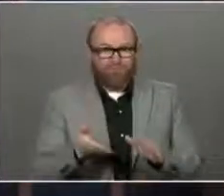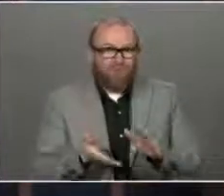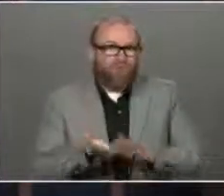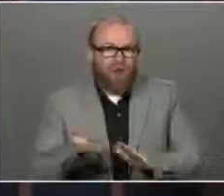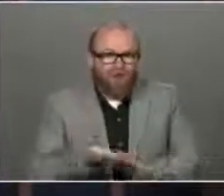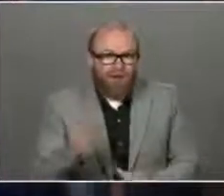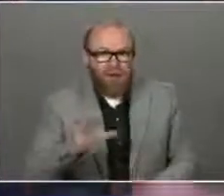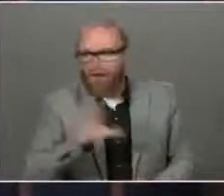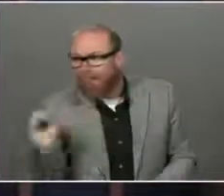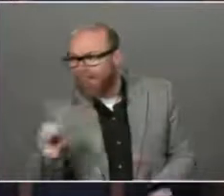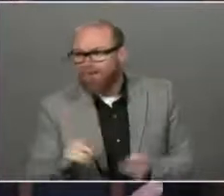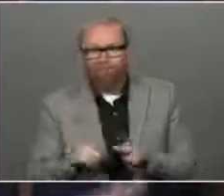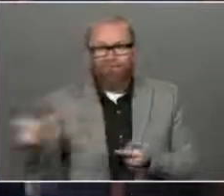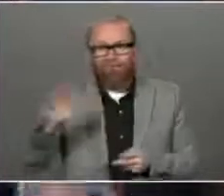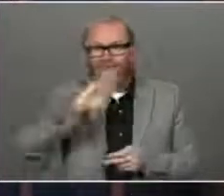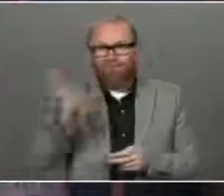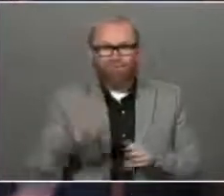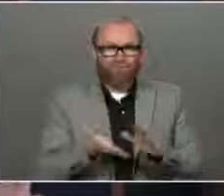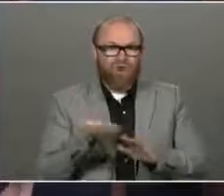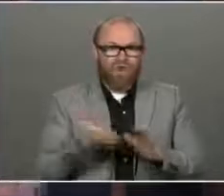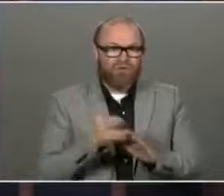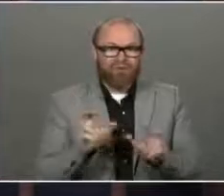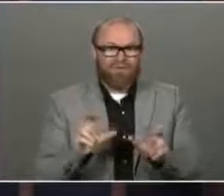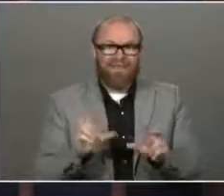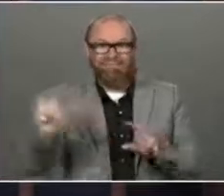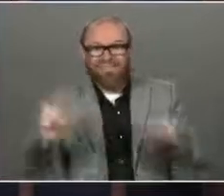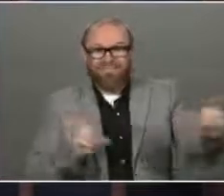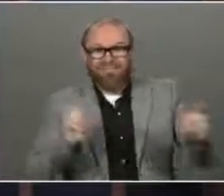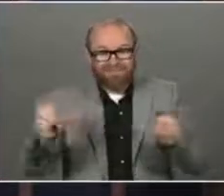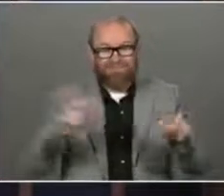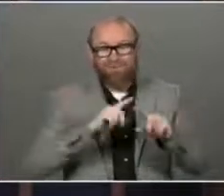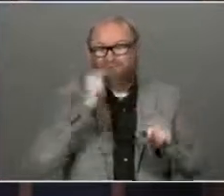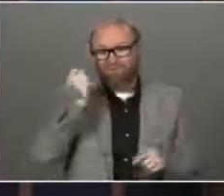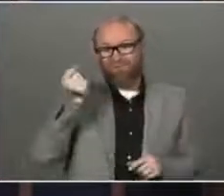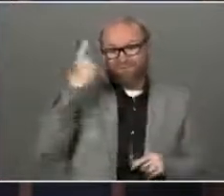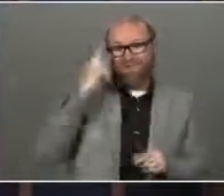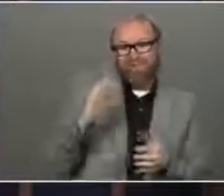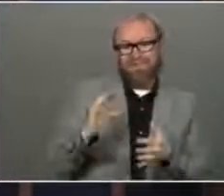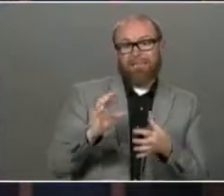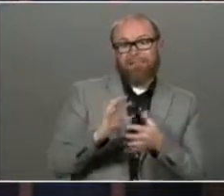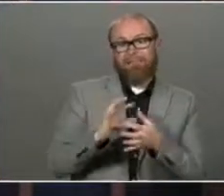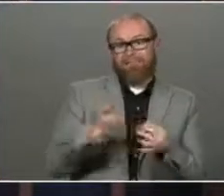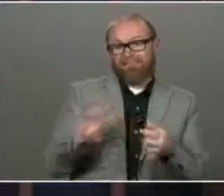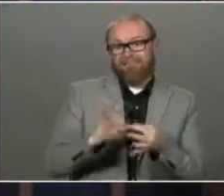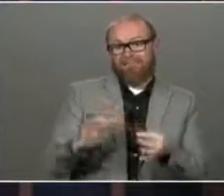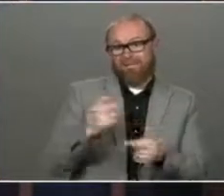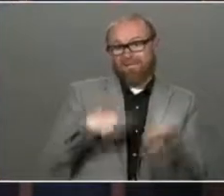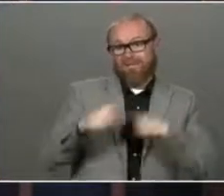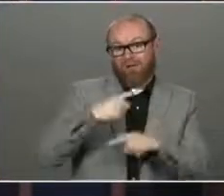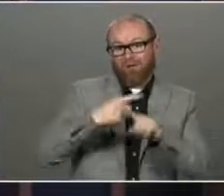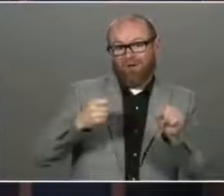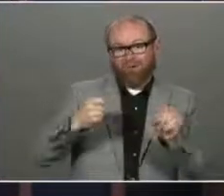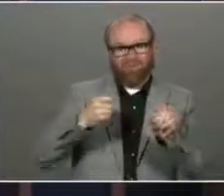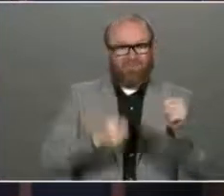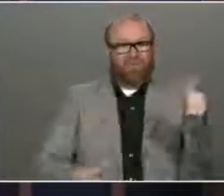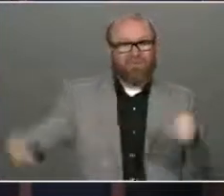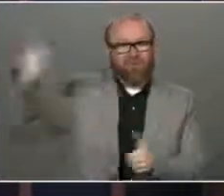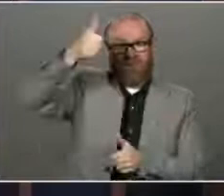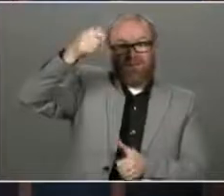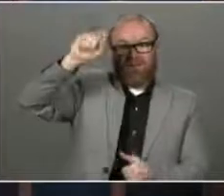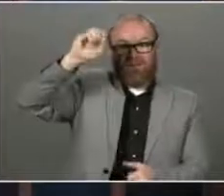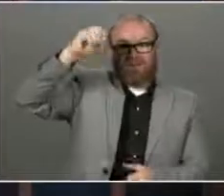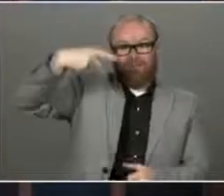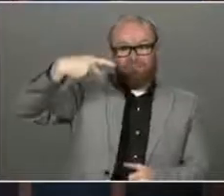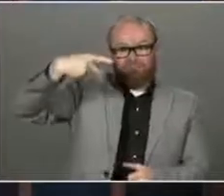have never run investments, what they don't understand is the messages that come, especially from the top, really determine